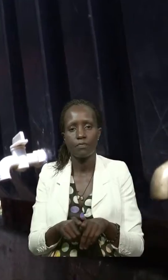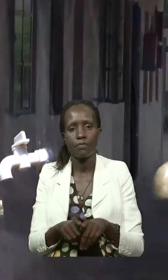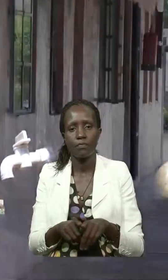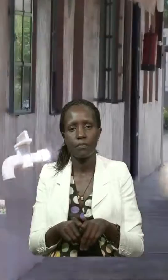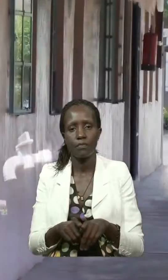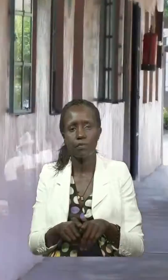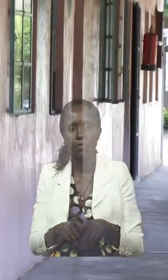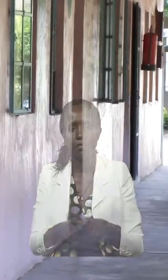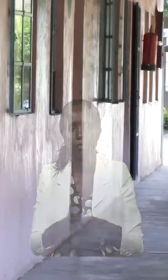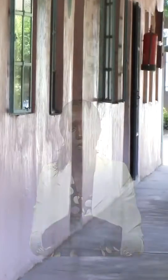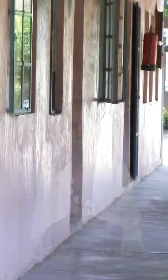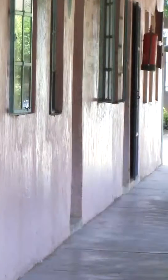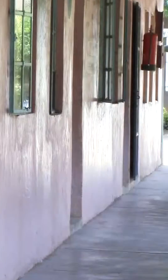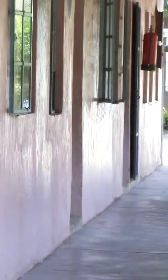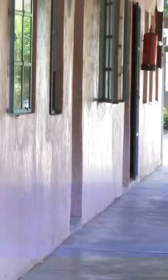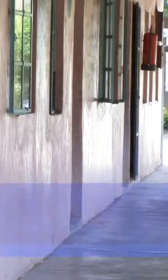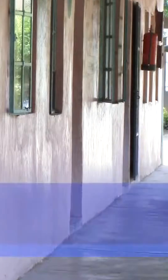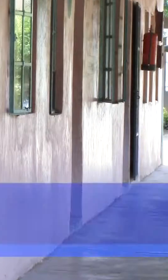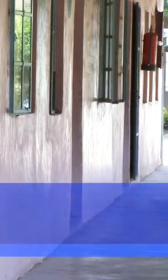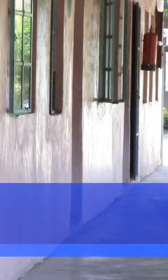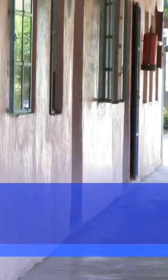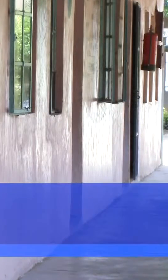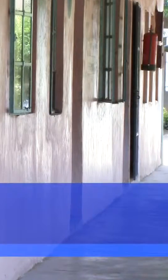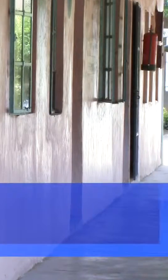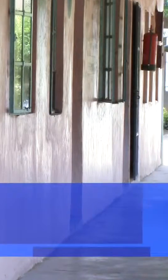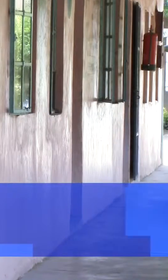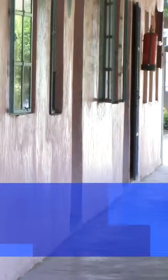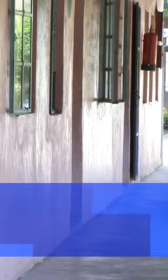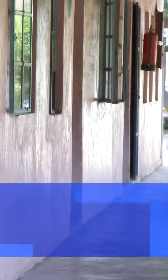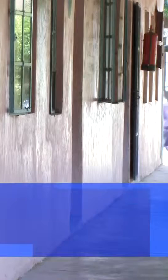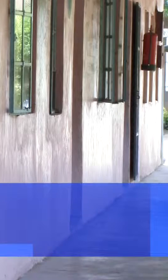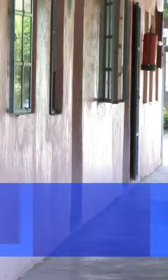The greenhouse has a lot of benefits.